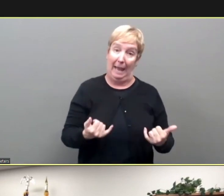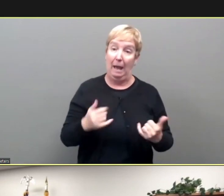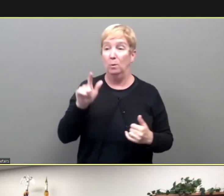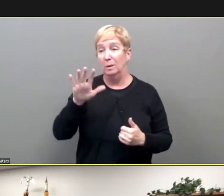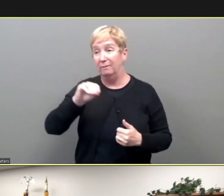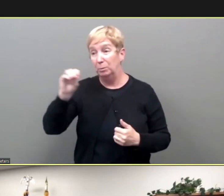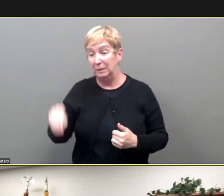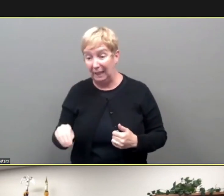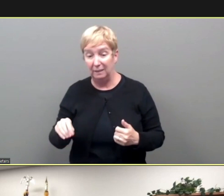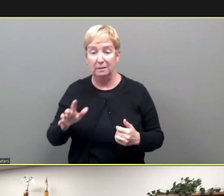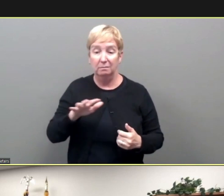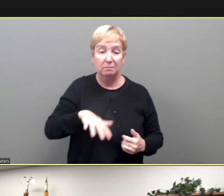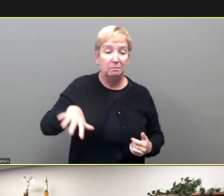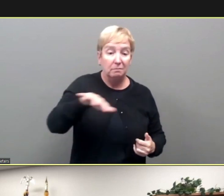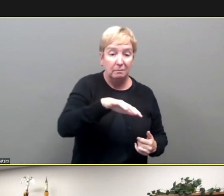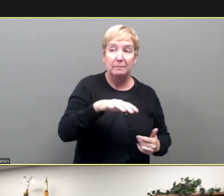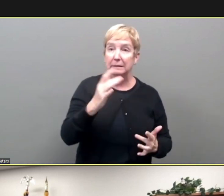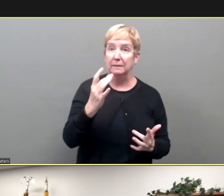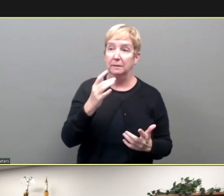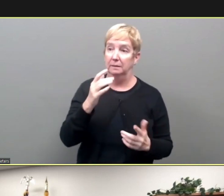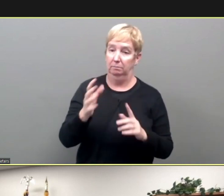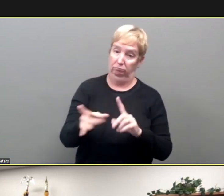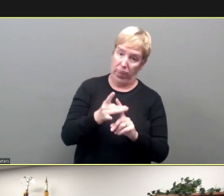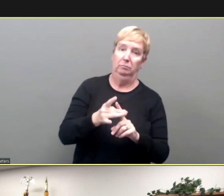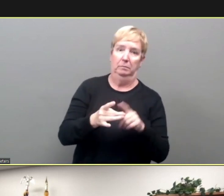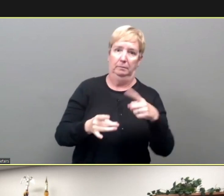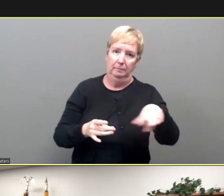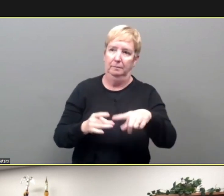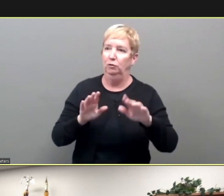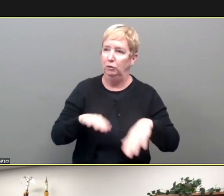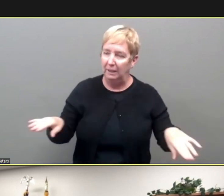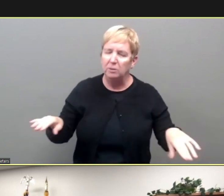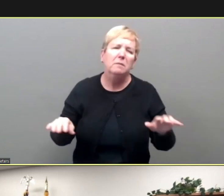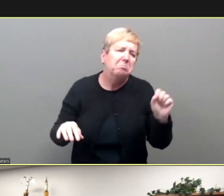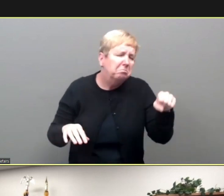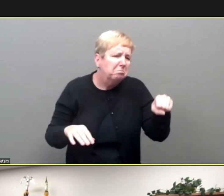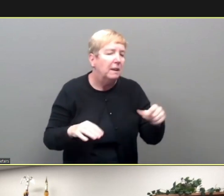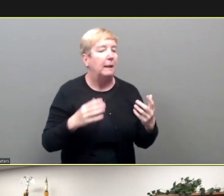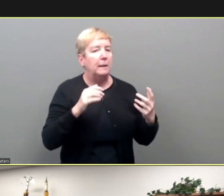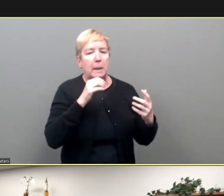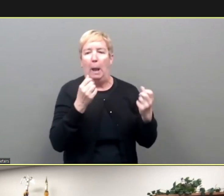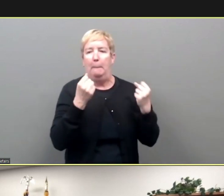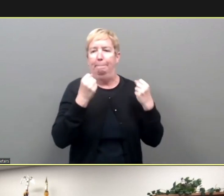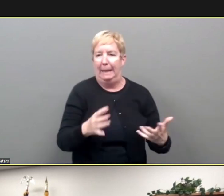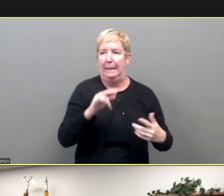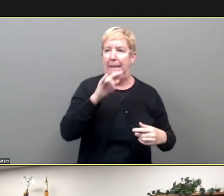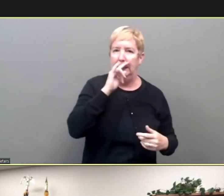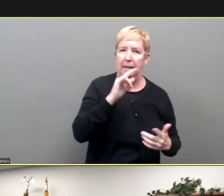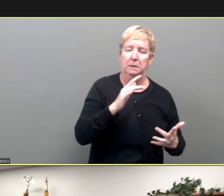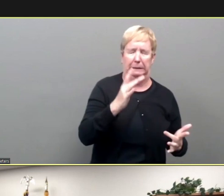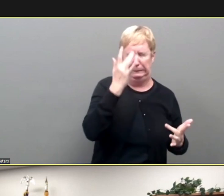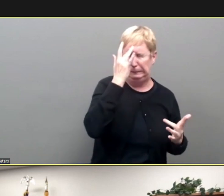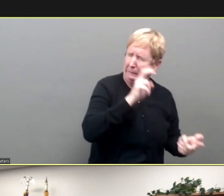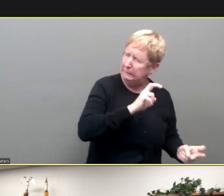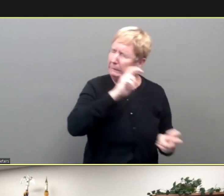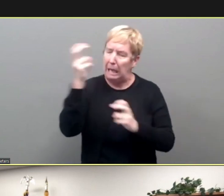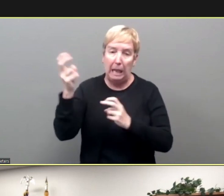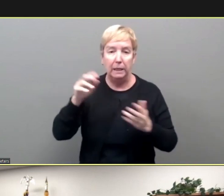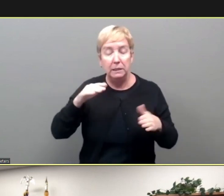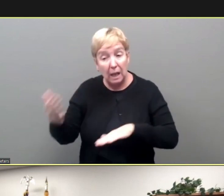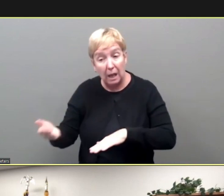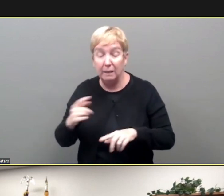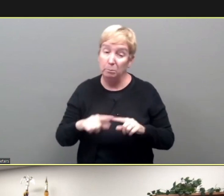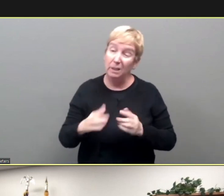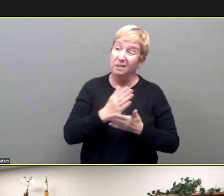though there are very few kids who get really, really sick or die, there are kids who do get sick and die. And I think that's really,